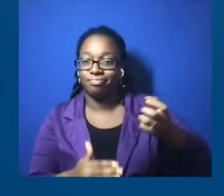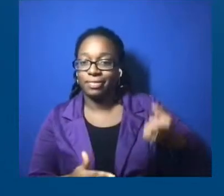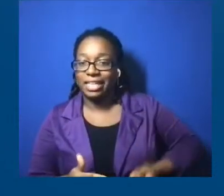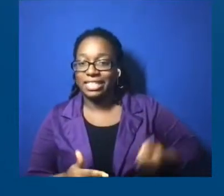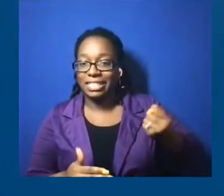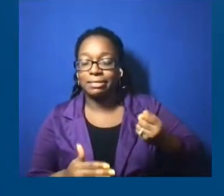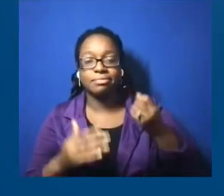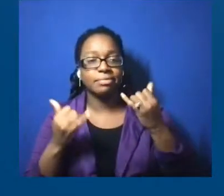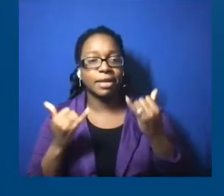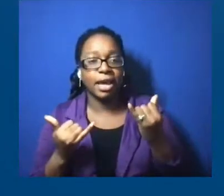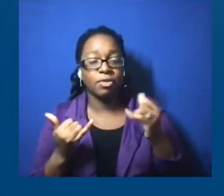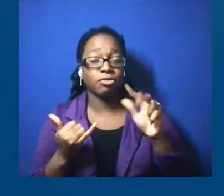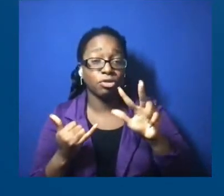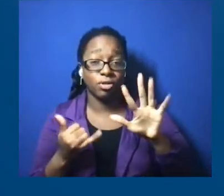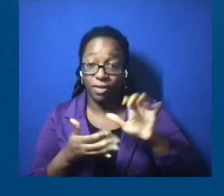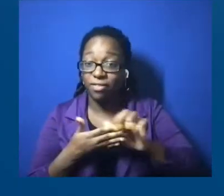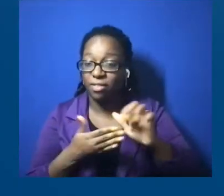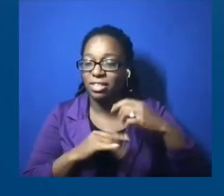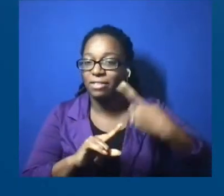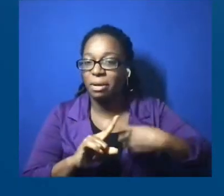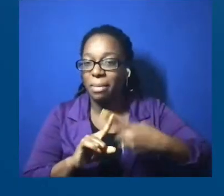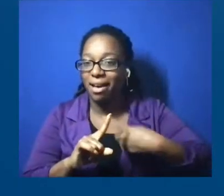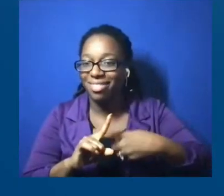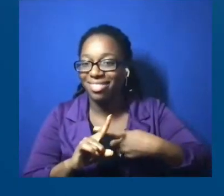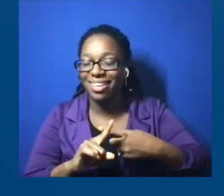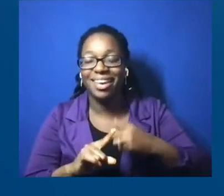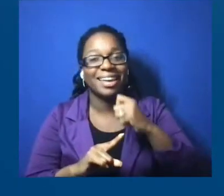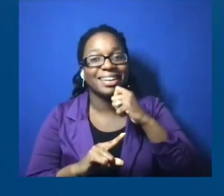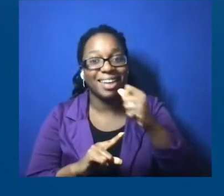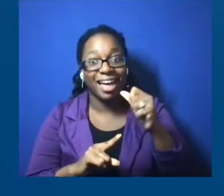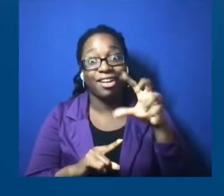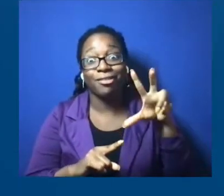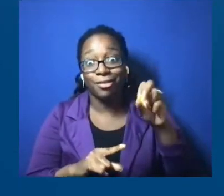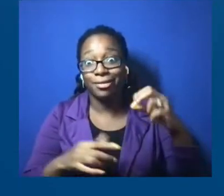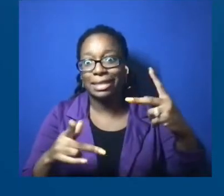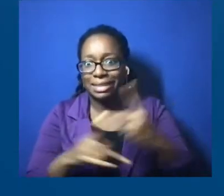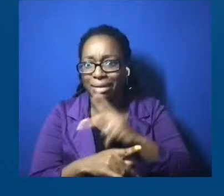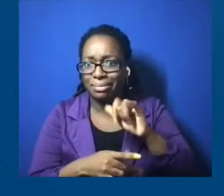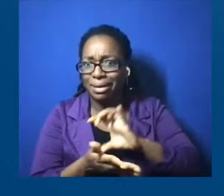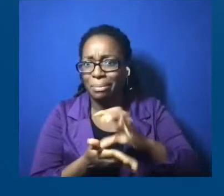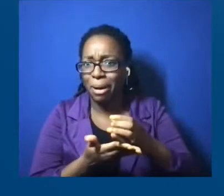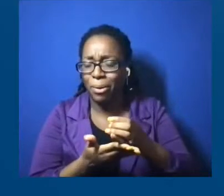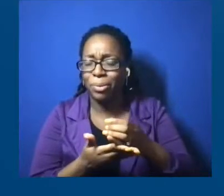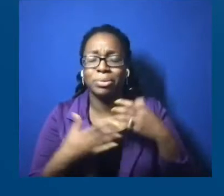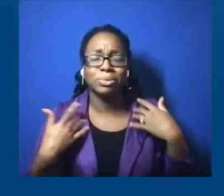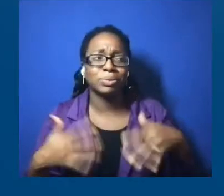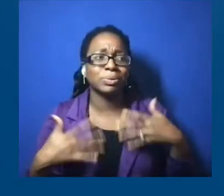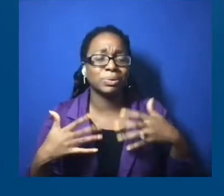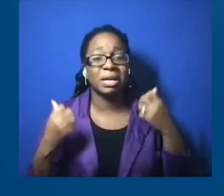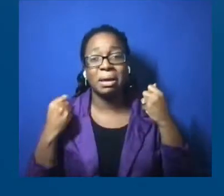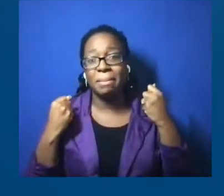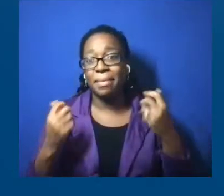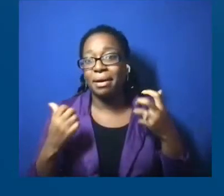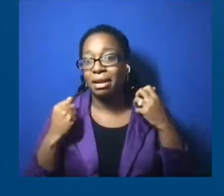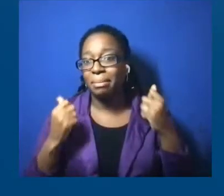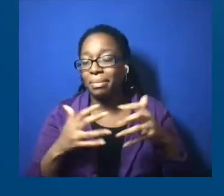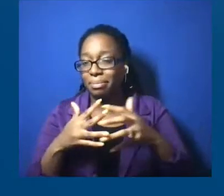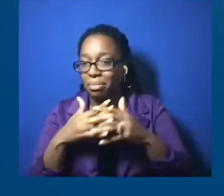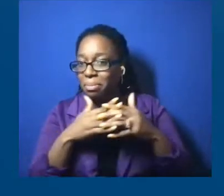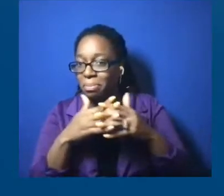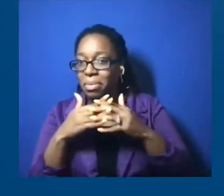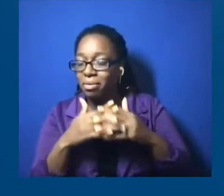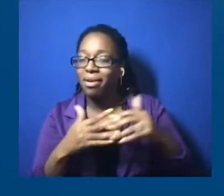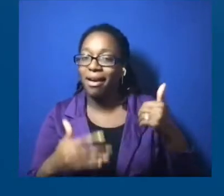this, at $35 a month instead of 30 times that amount. There are tens of thousands of Americans with diabetes struggling to pay for the